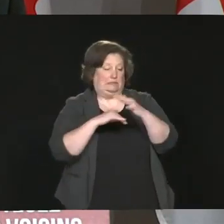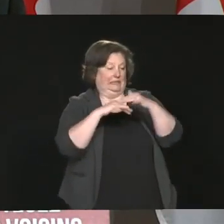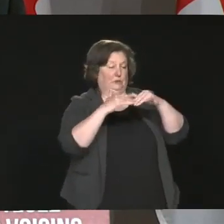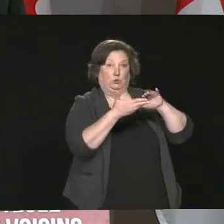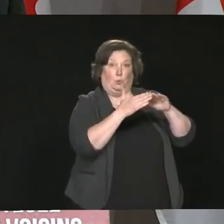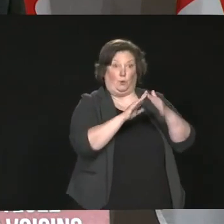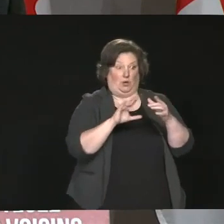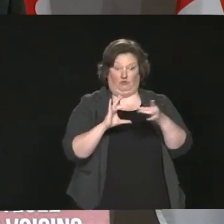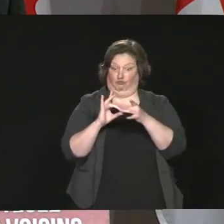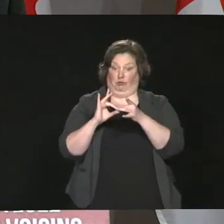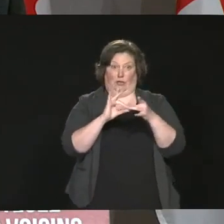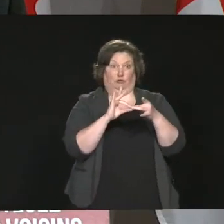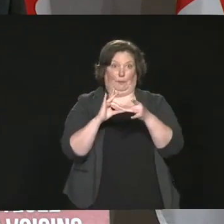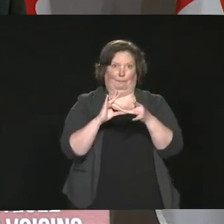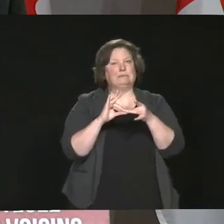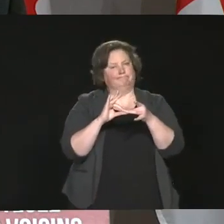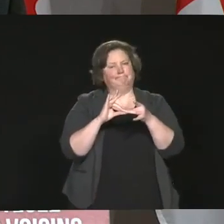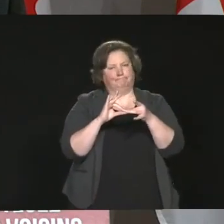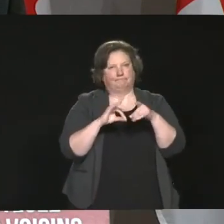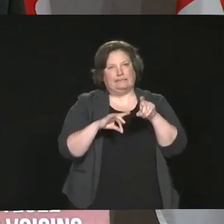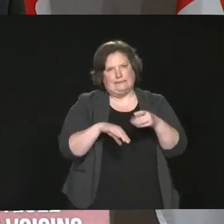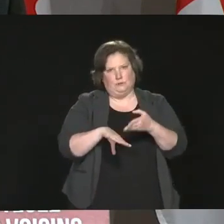done. And frankly,